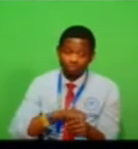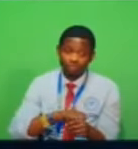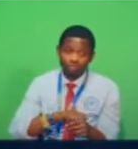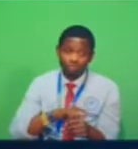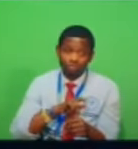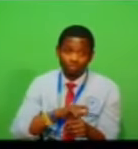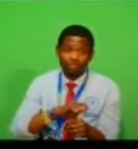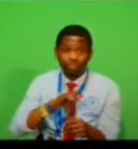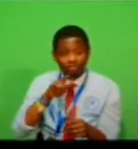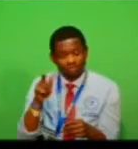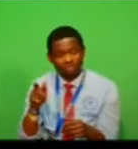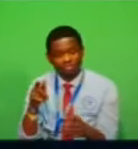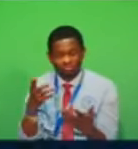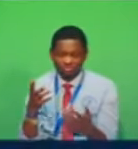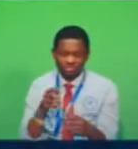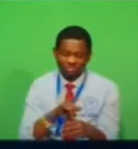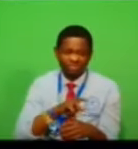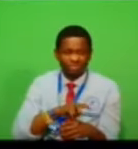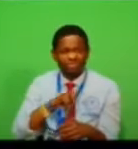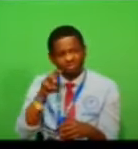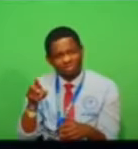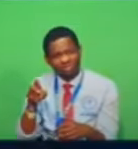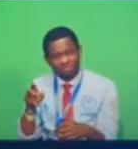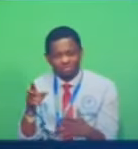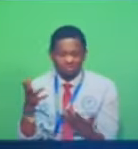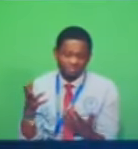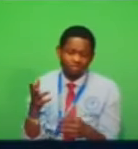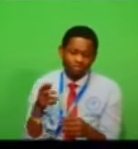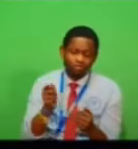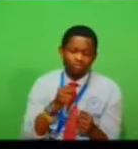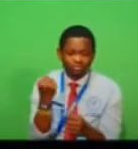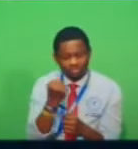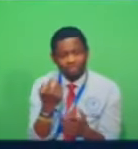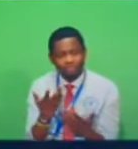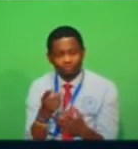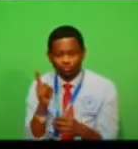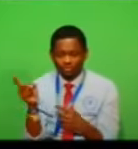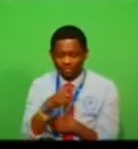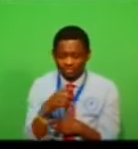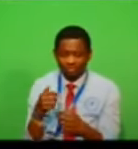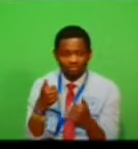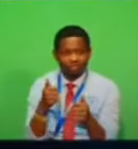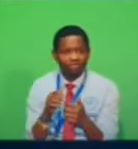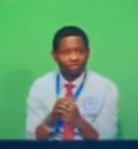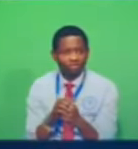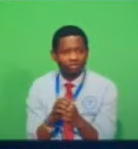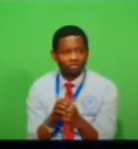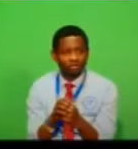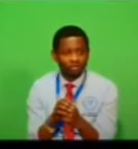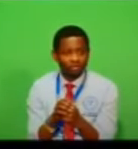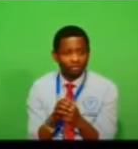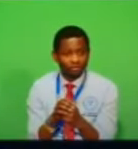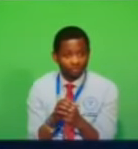I'm like, oh, I'll go, I'll come back Saturday. Like, hey, so you won't you have to ask, okay, follow me. Then I took her to Pearl, I'm sorry, but let me say this.